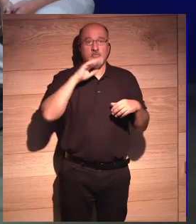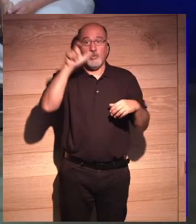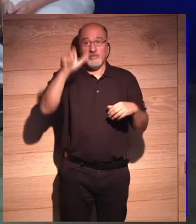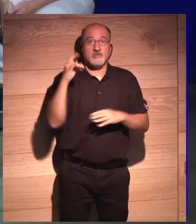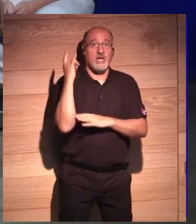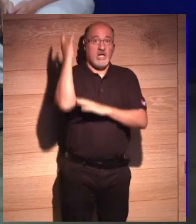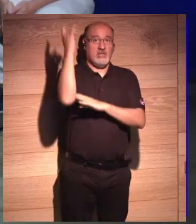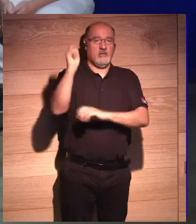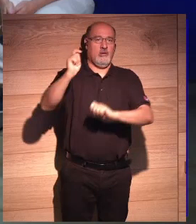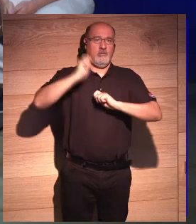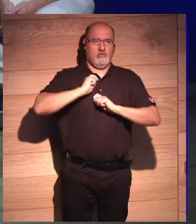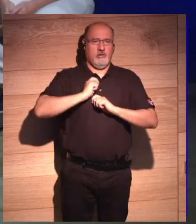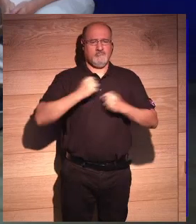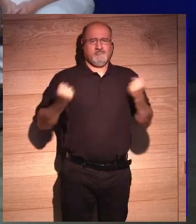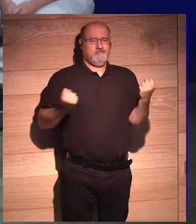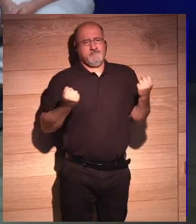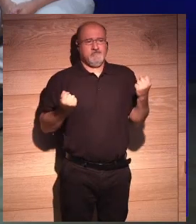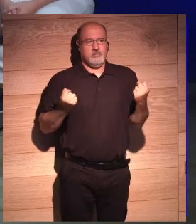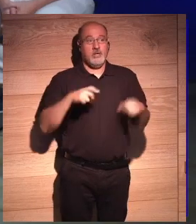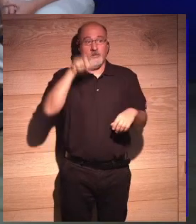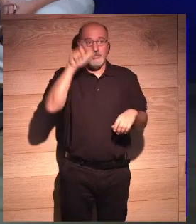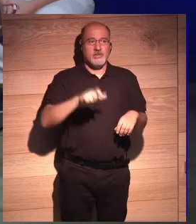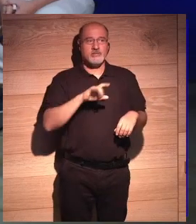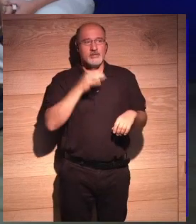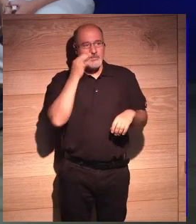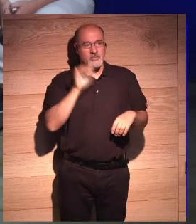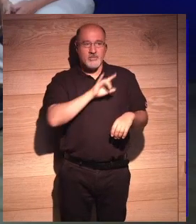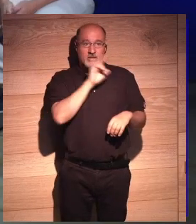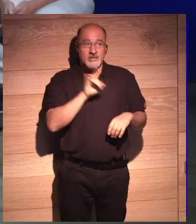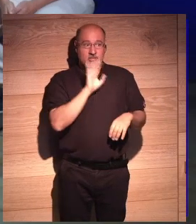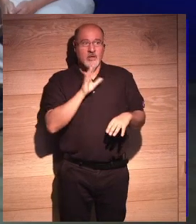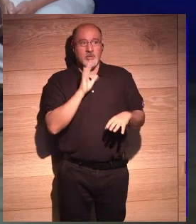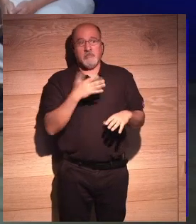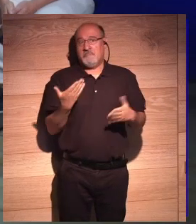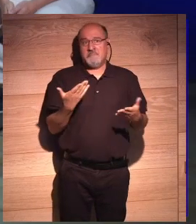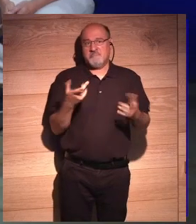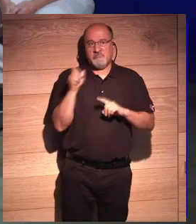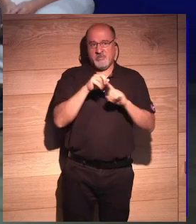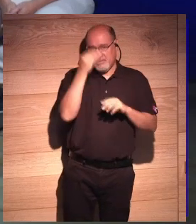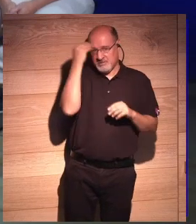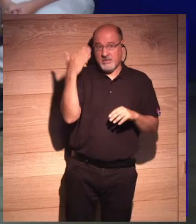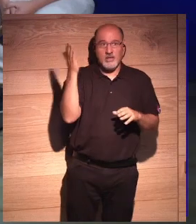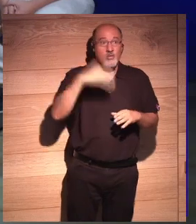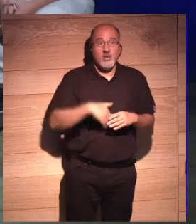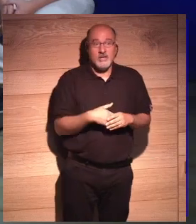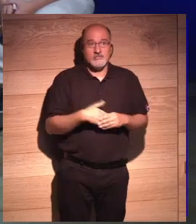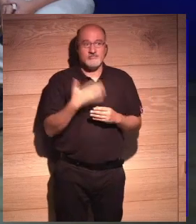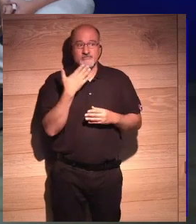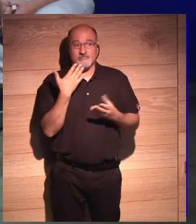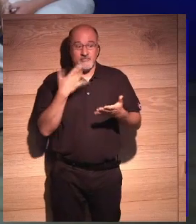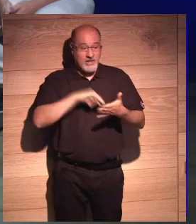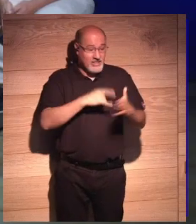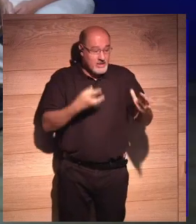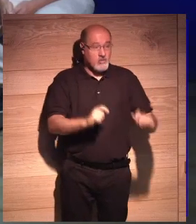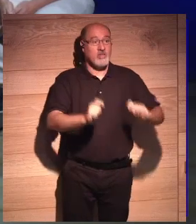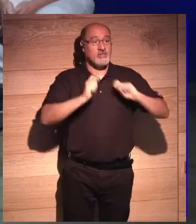smarter how to, I don't know, if we get into a black person's avatar, makes